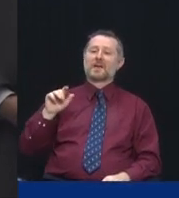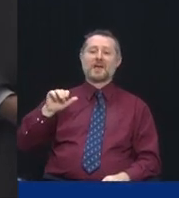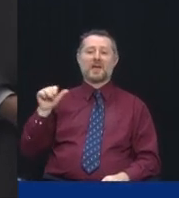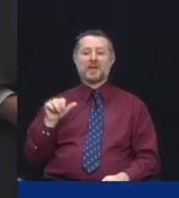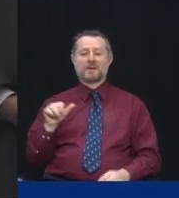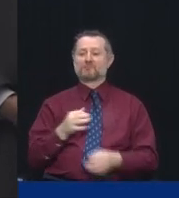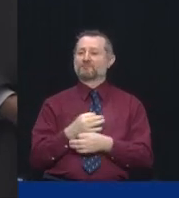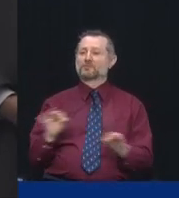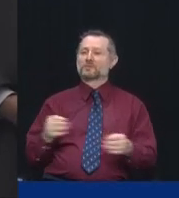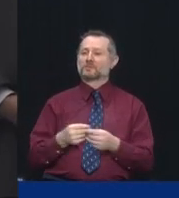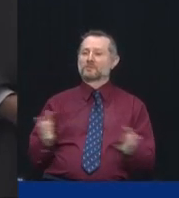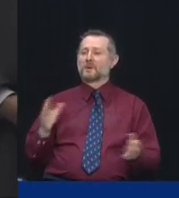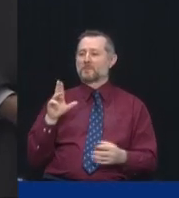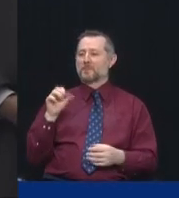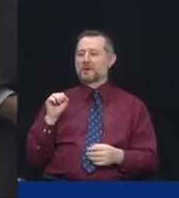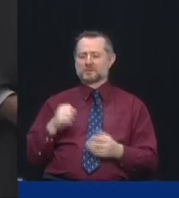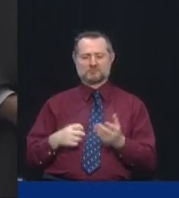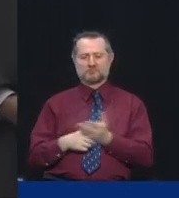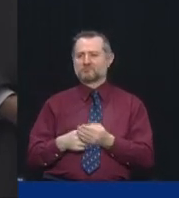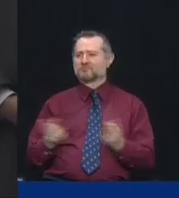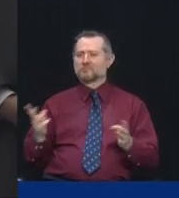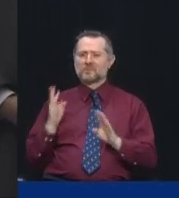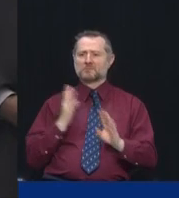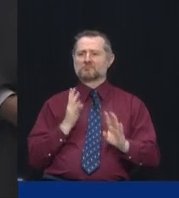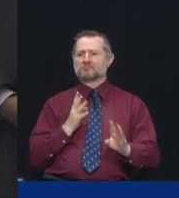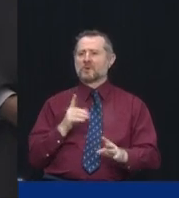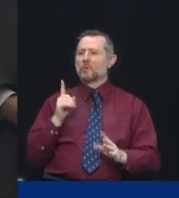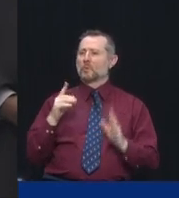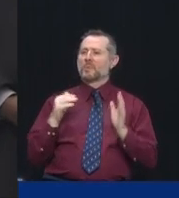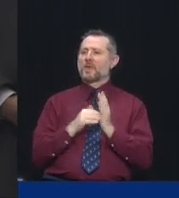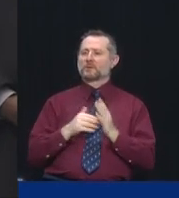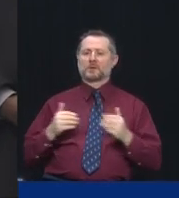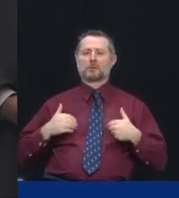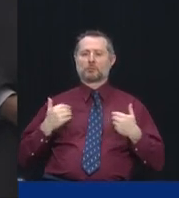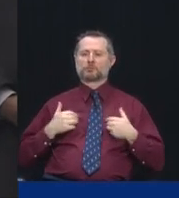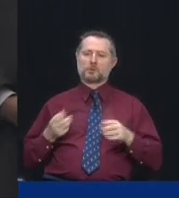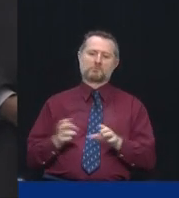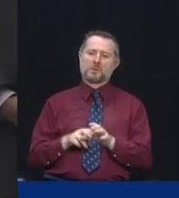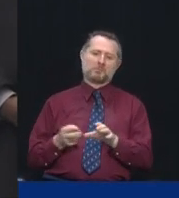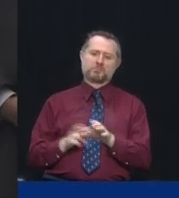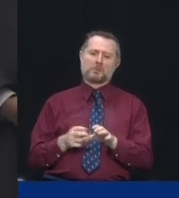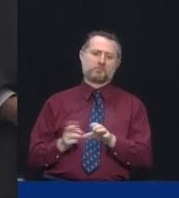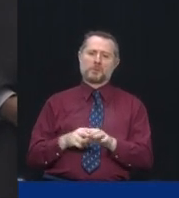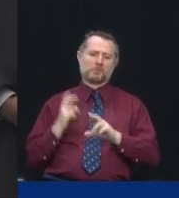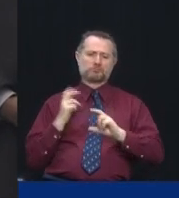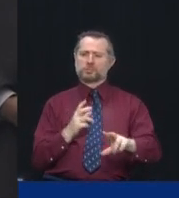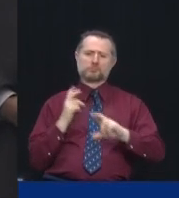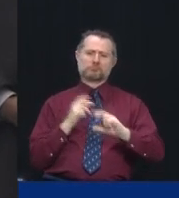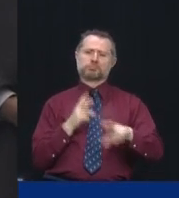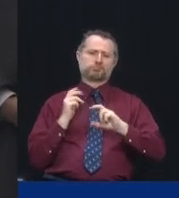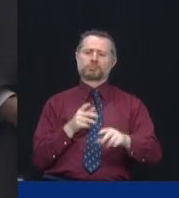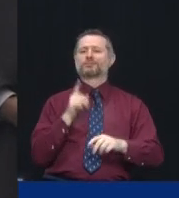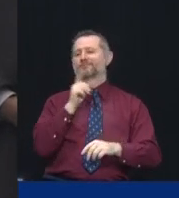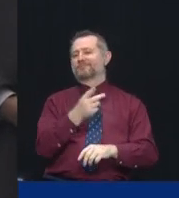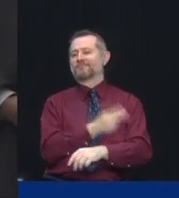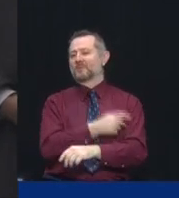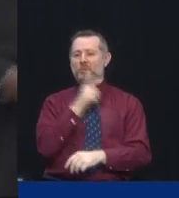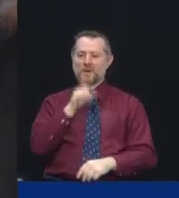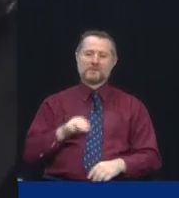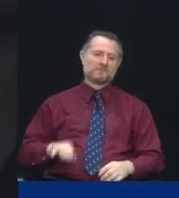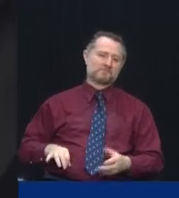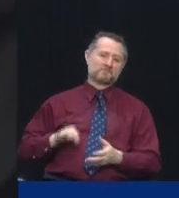young people so they can get to the vaccination site without having to pay the bus fare. Let's give